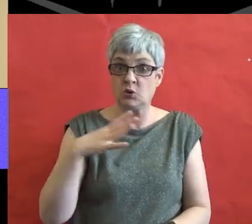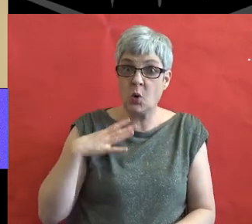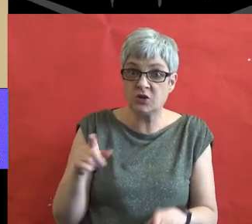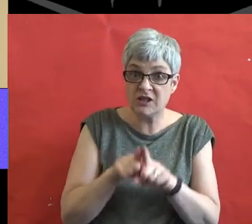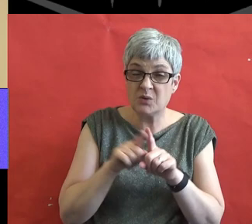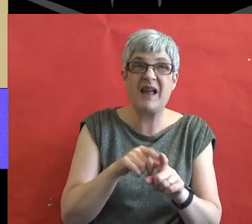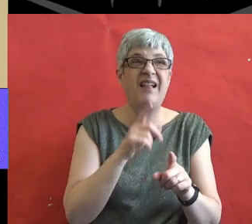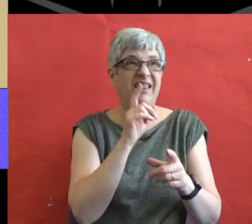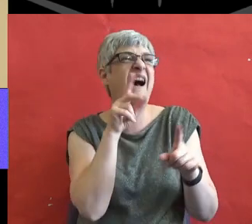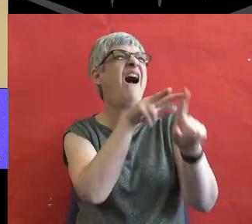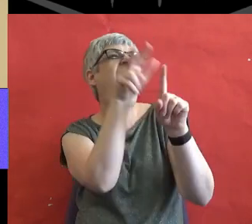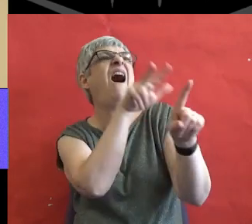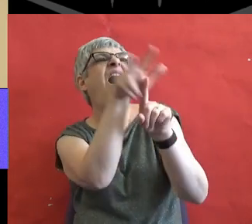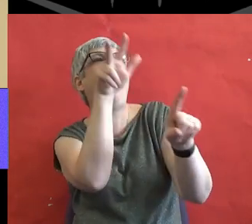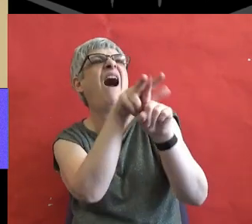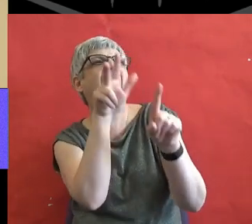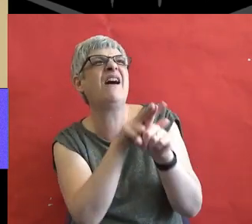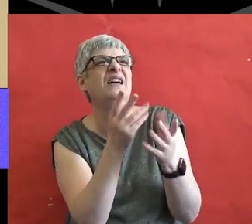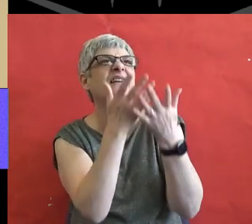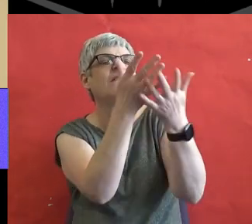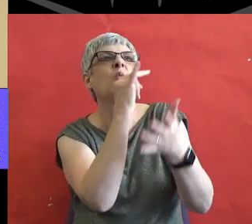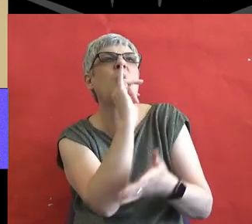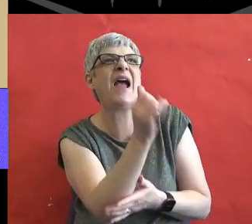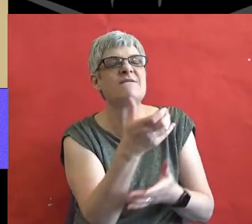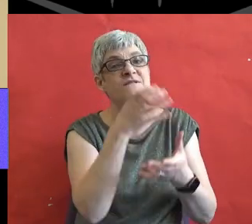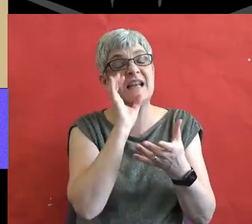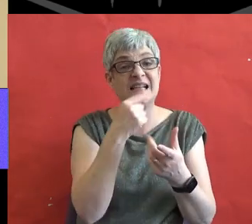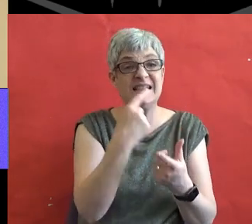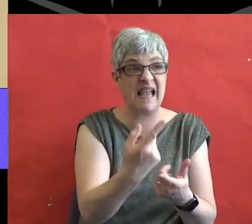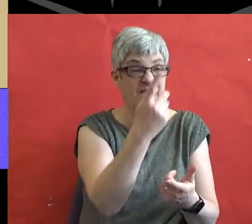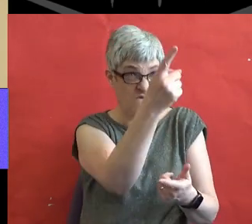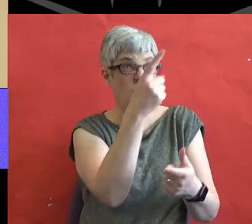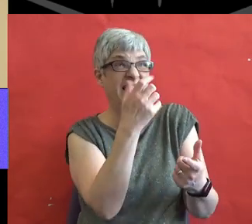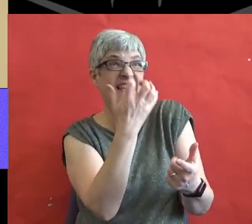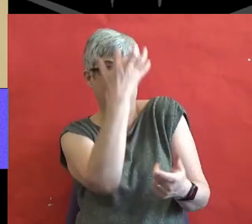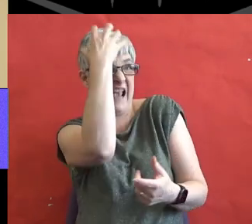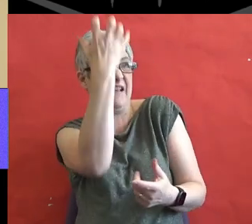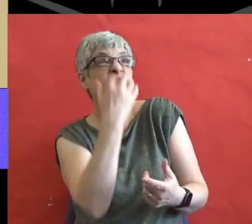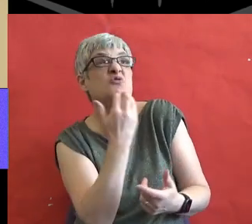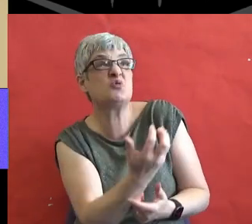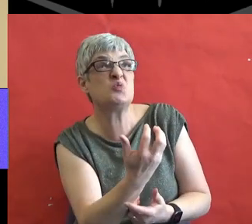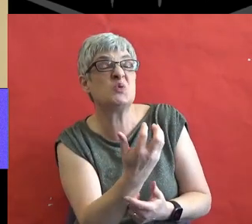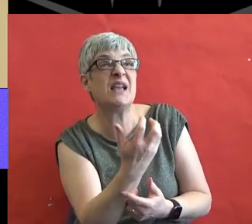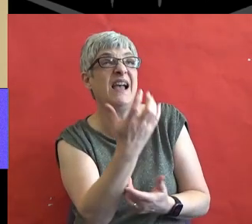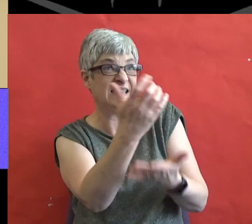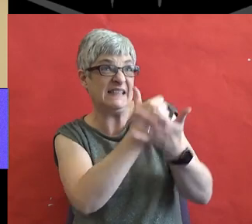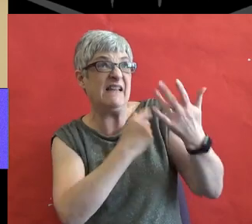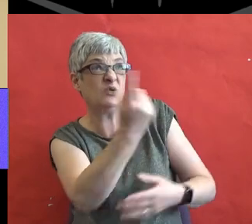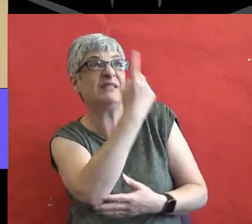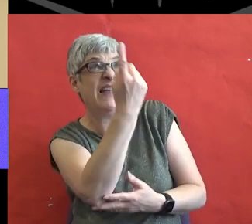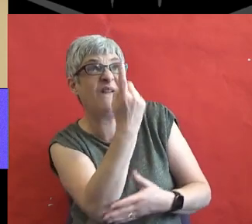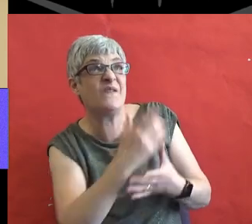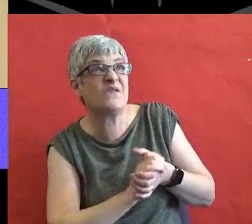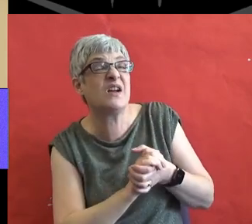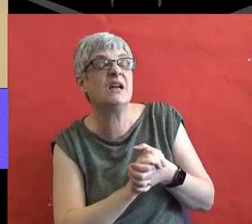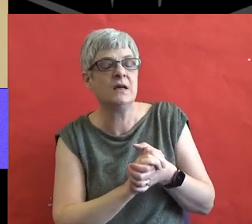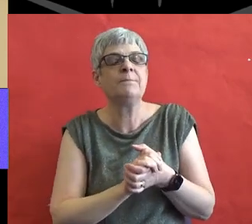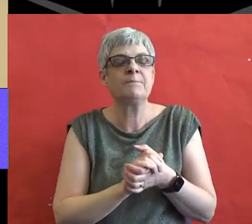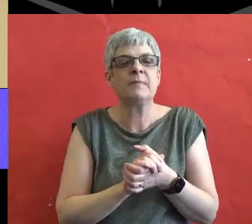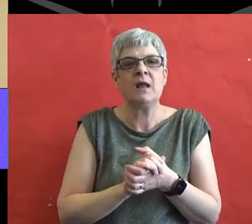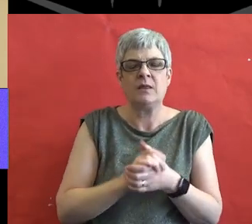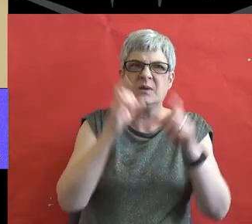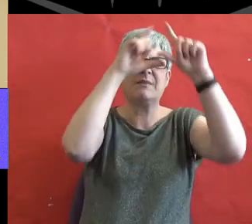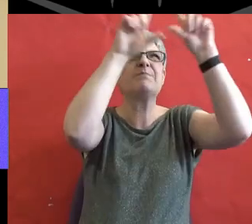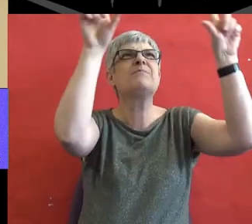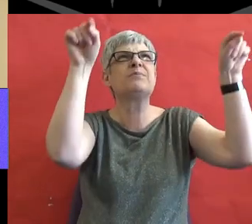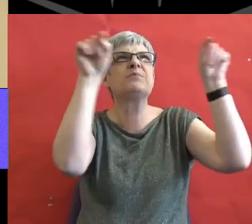him. They offered him wine vinegar and said, "If you are the King of the Jews, save yourself." There was a written notice above